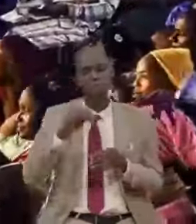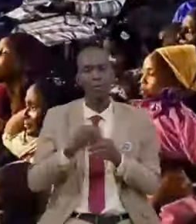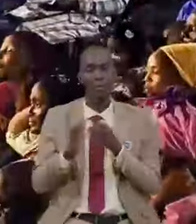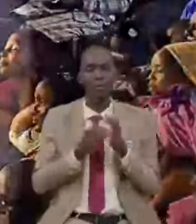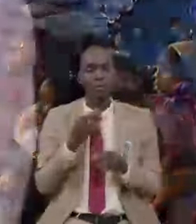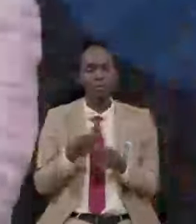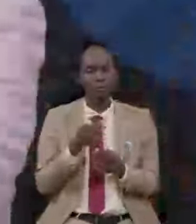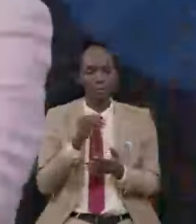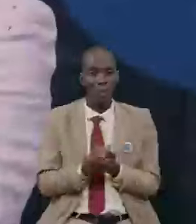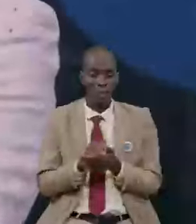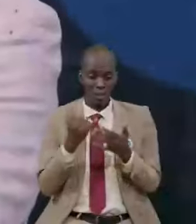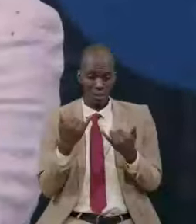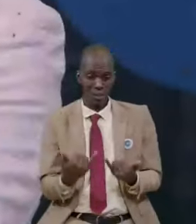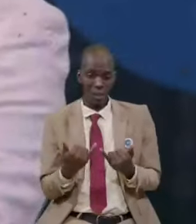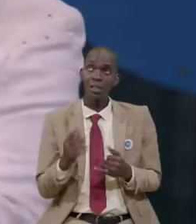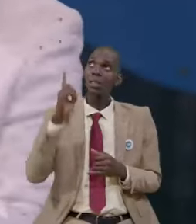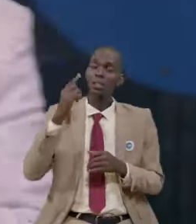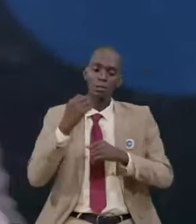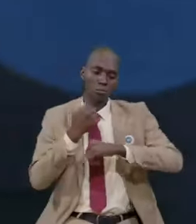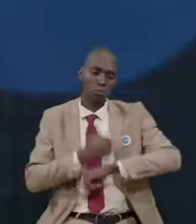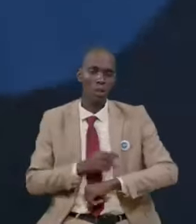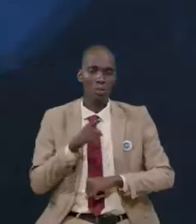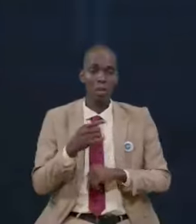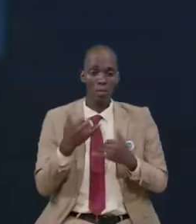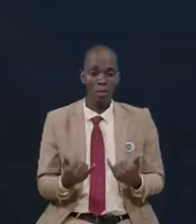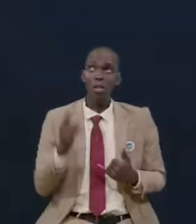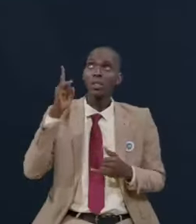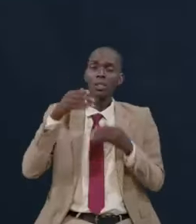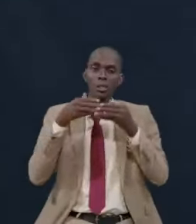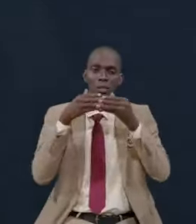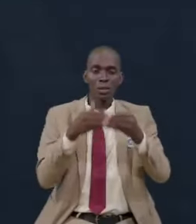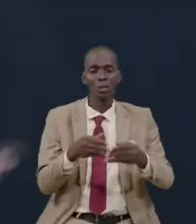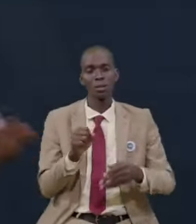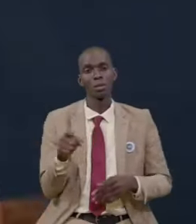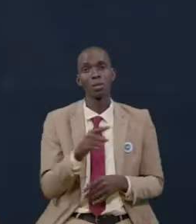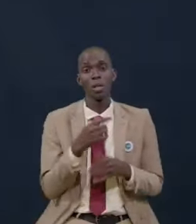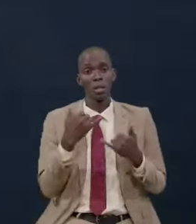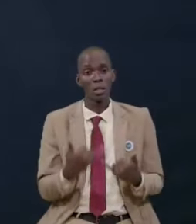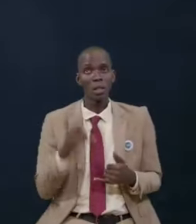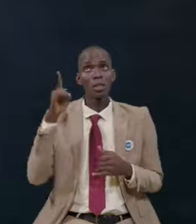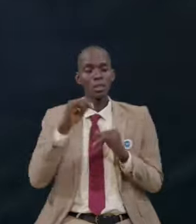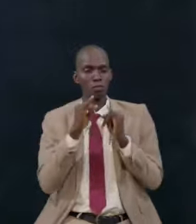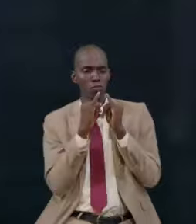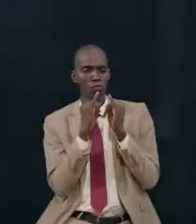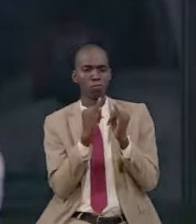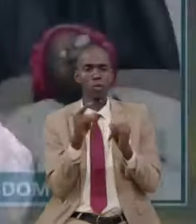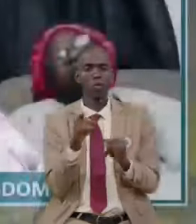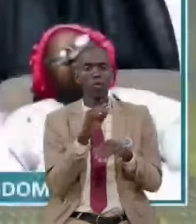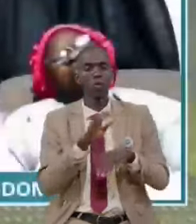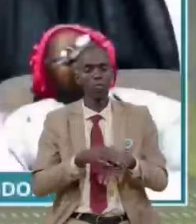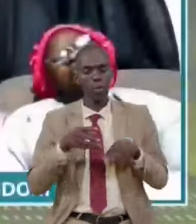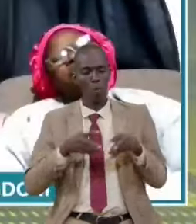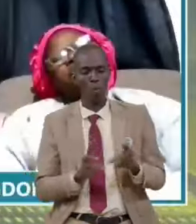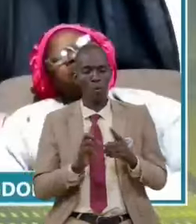guides you. Now he directs you. Now he instructs you the way you should go. Because